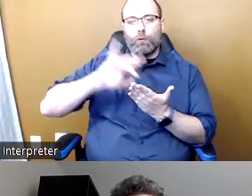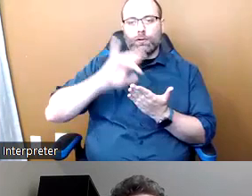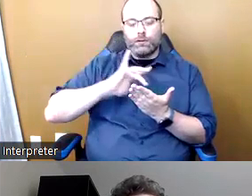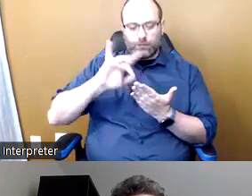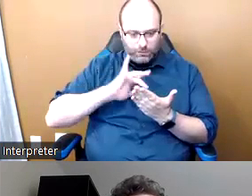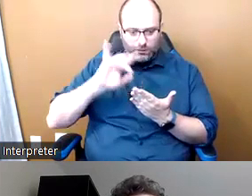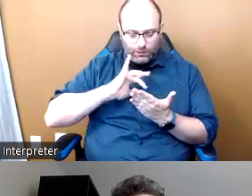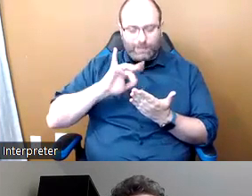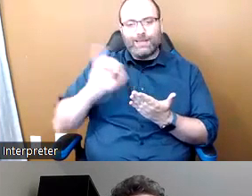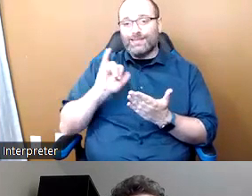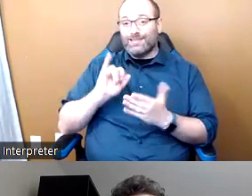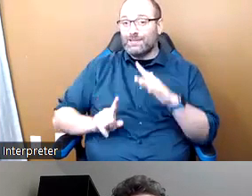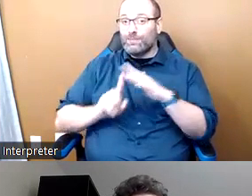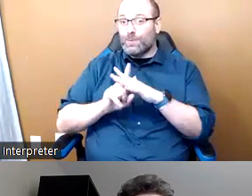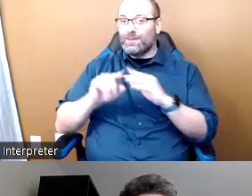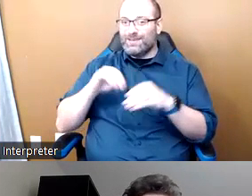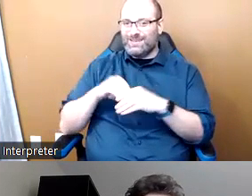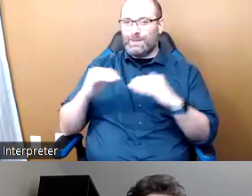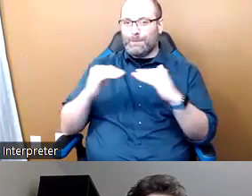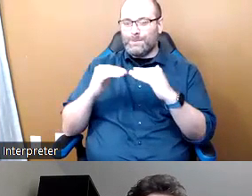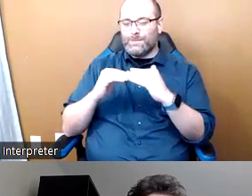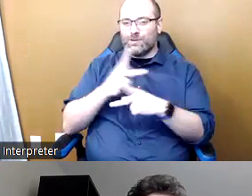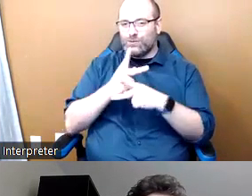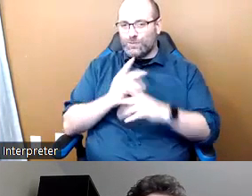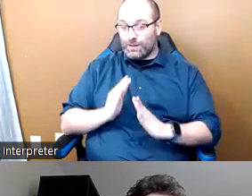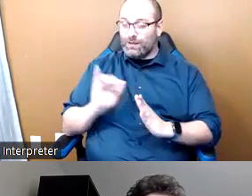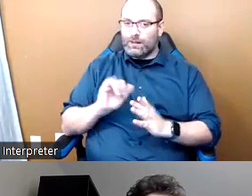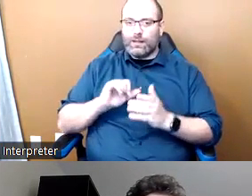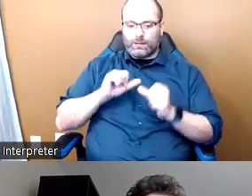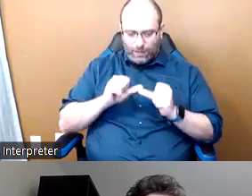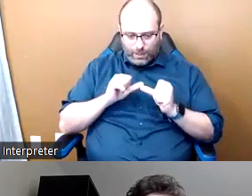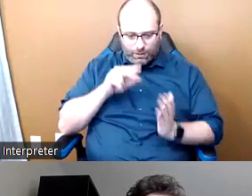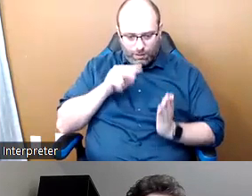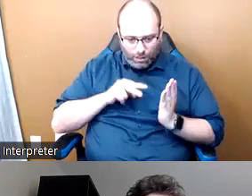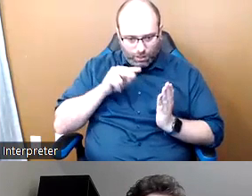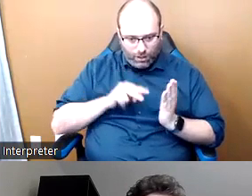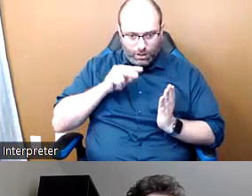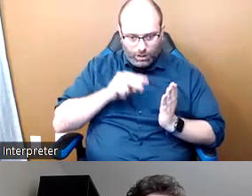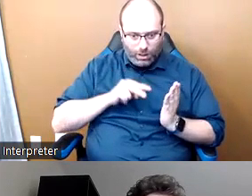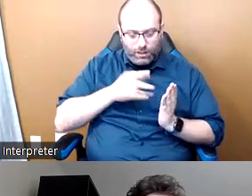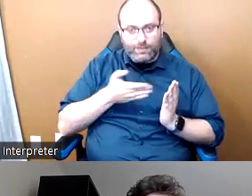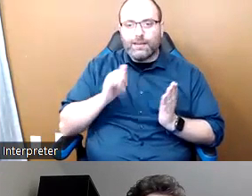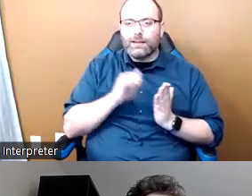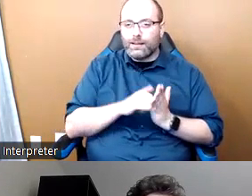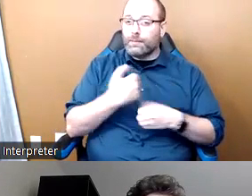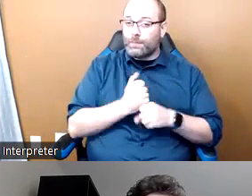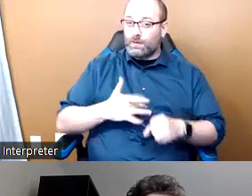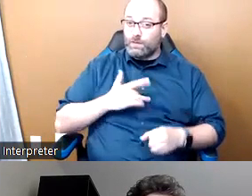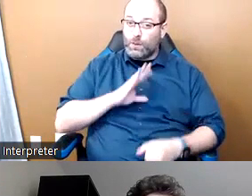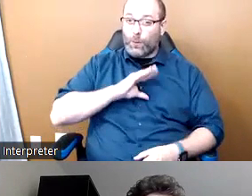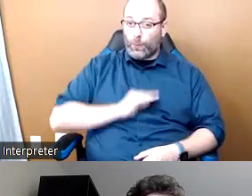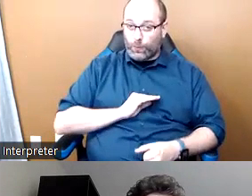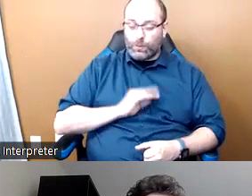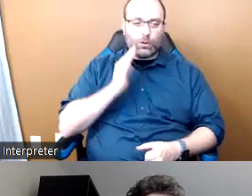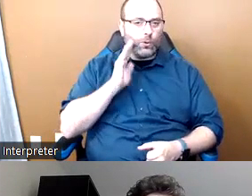supervision as well, where kind of constant looking at stuff that makes you feel bad, that you know is going to